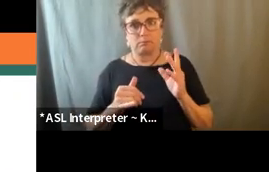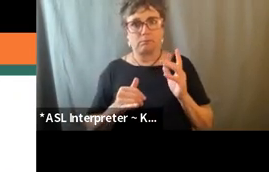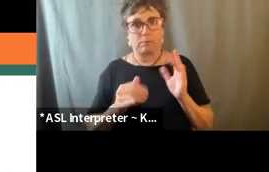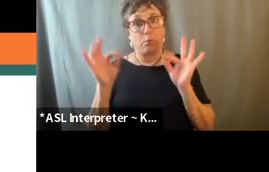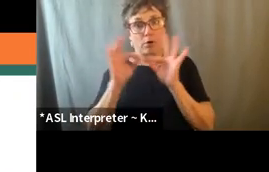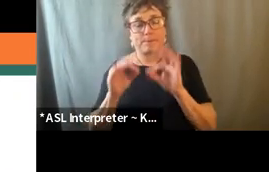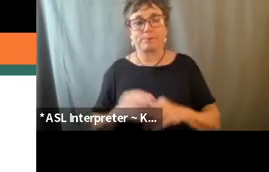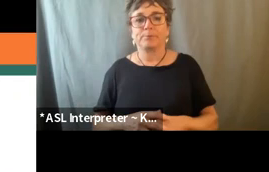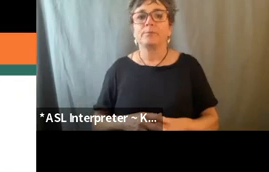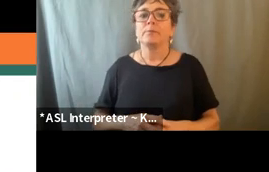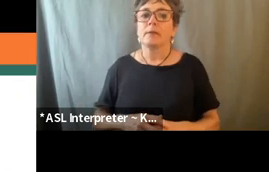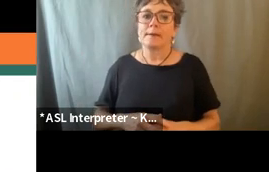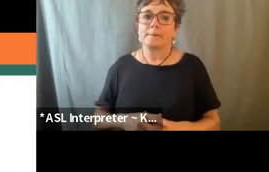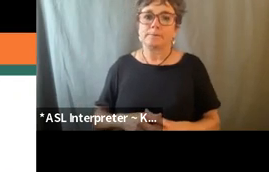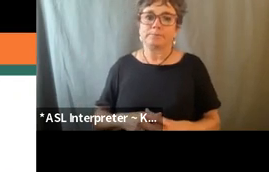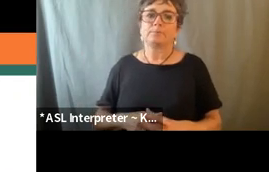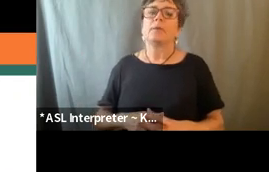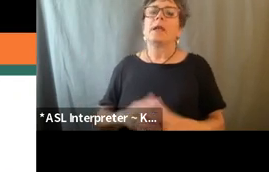So, we have mentioned a little bit,